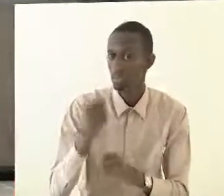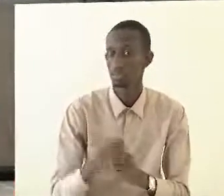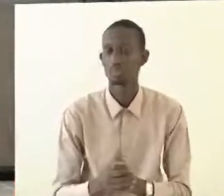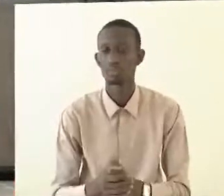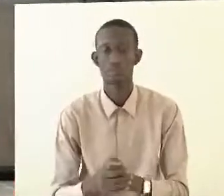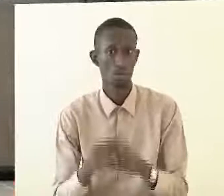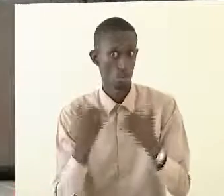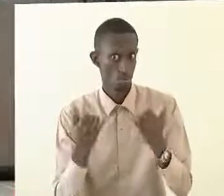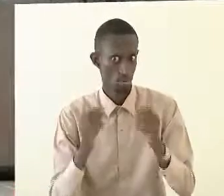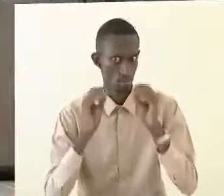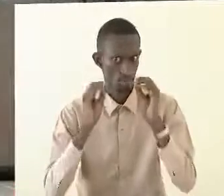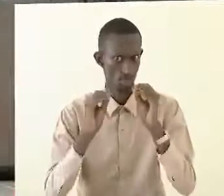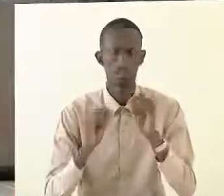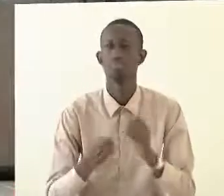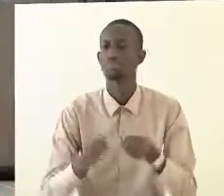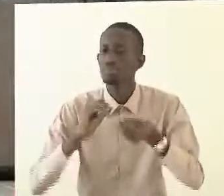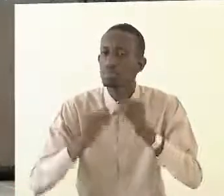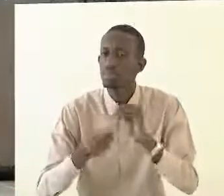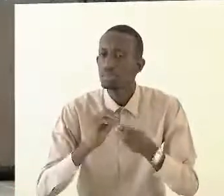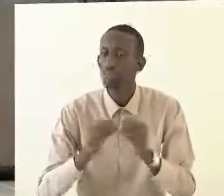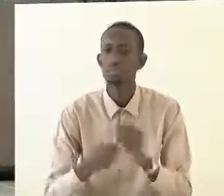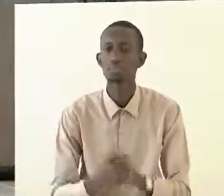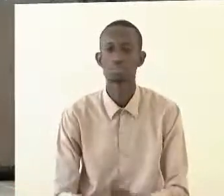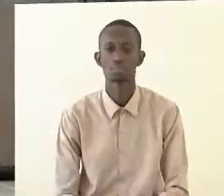taking you through mathematics, of course,